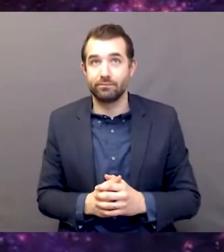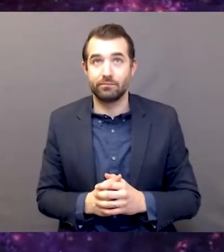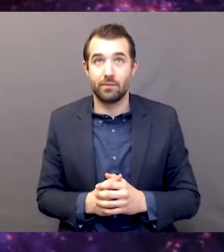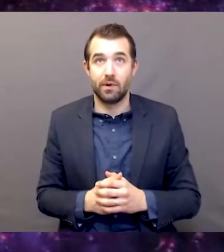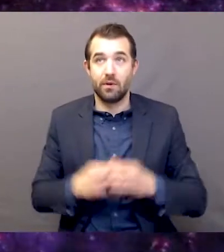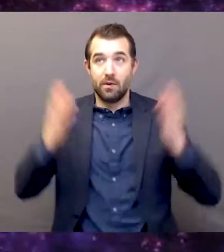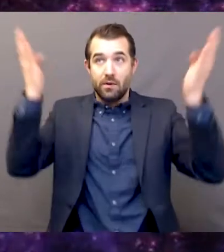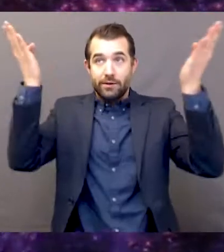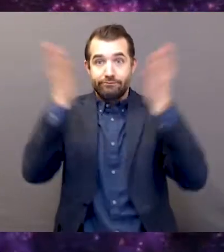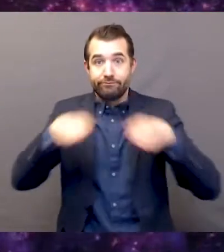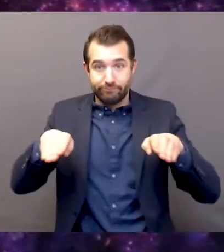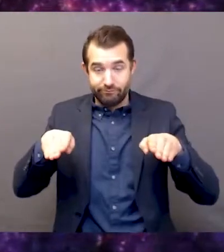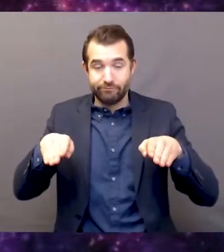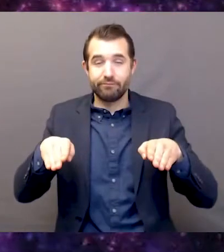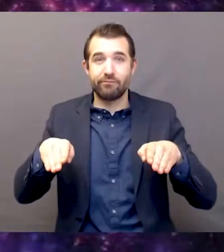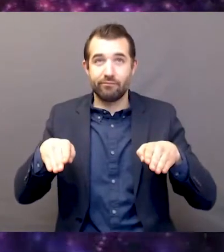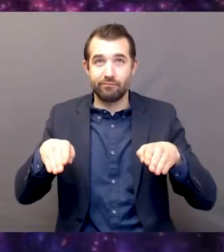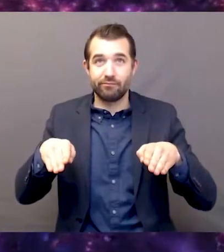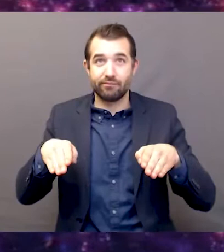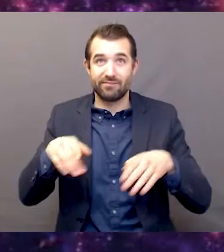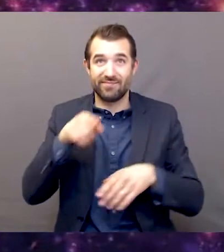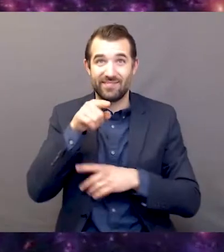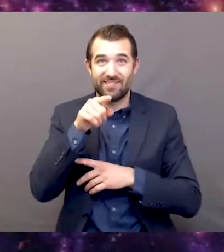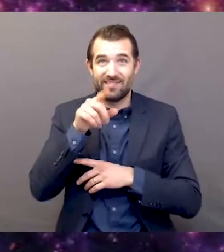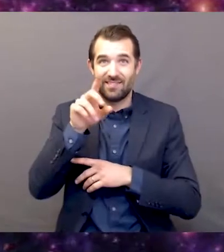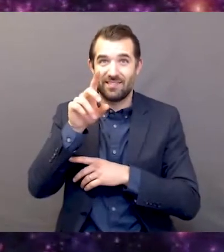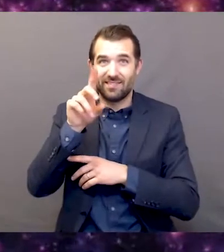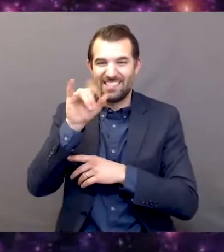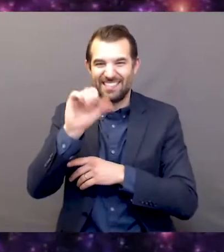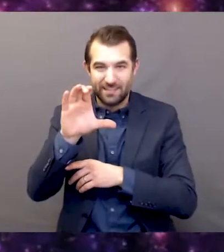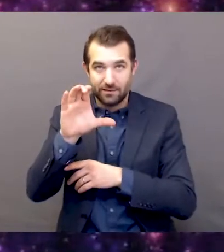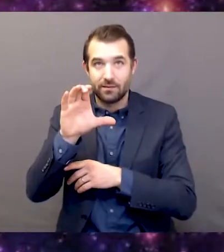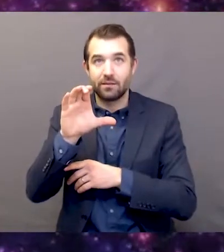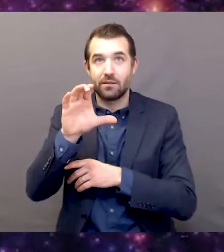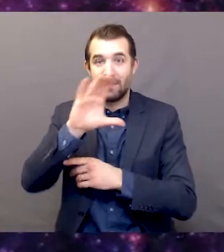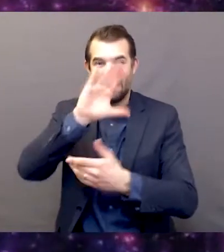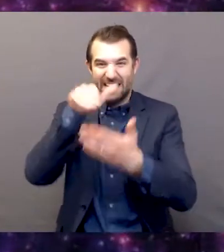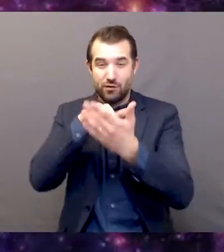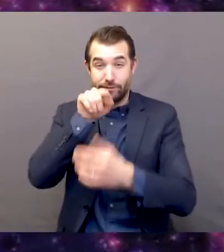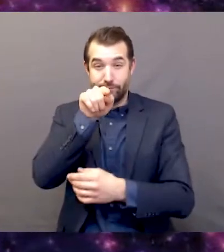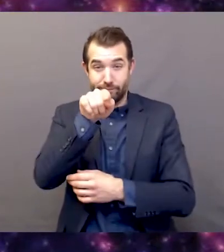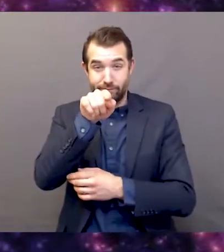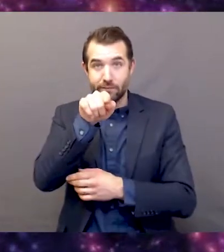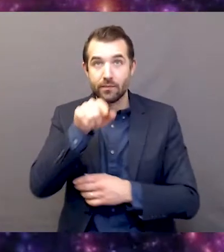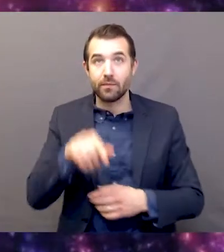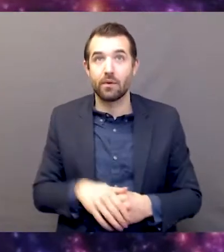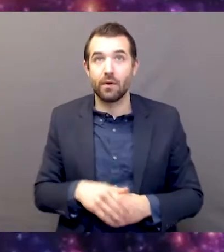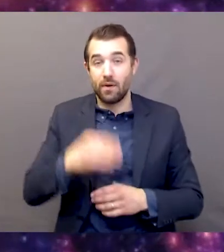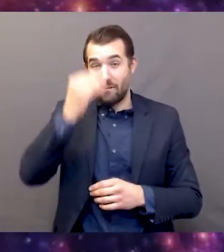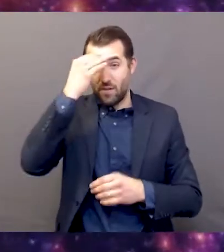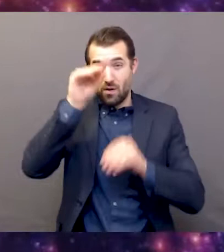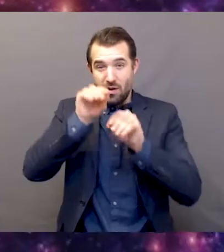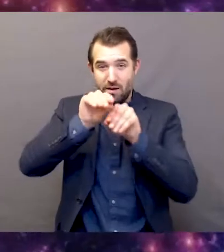as material is flowing along the disk. This is the outer part of the accretion disk, and this is the very inner part as material approaches